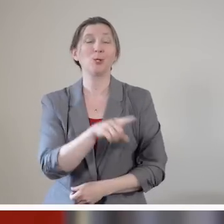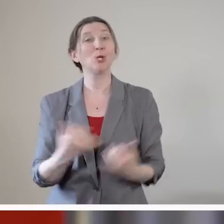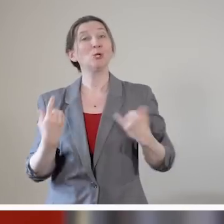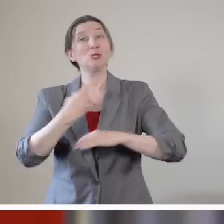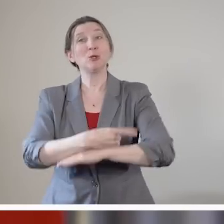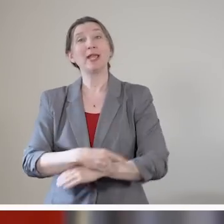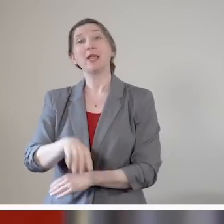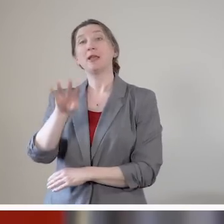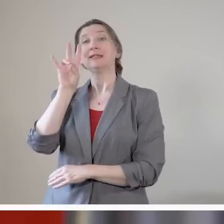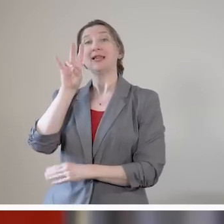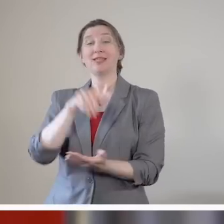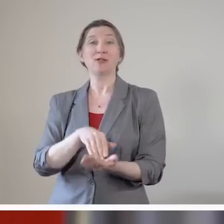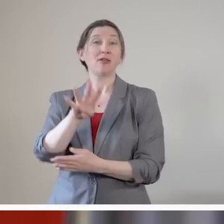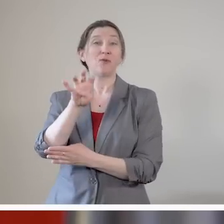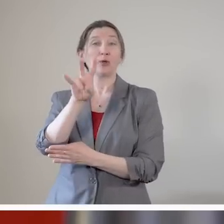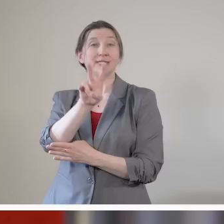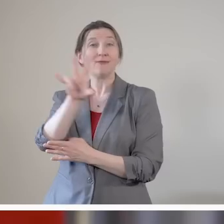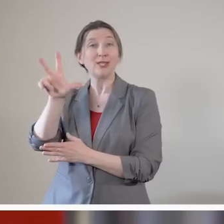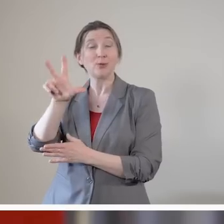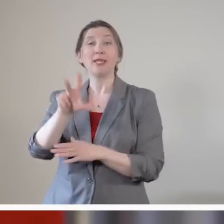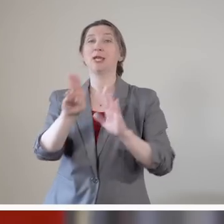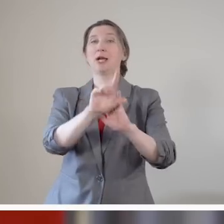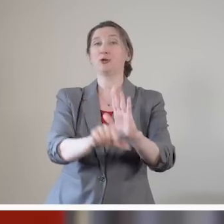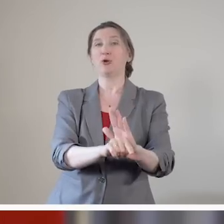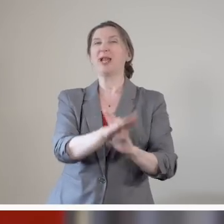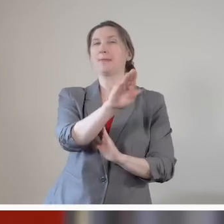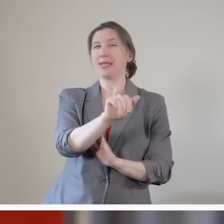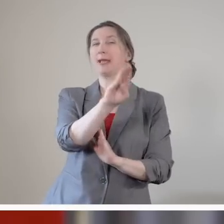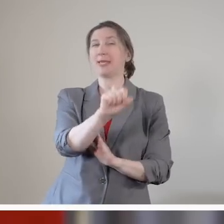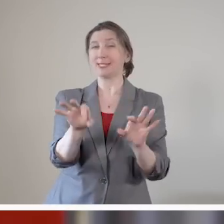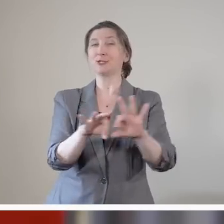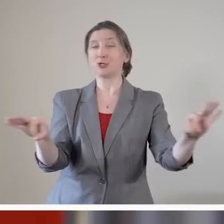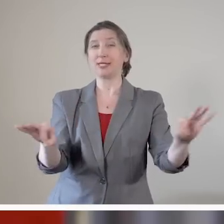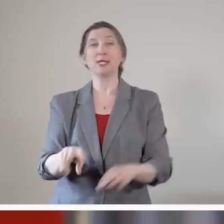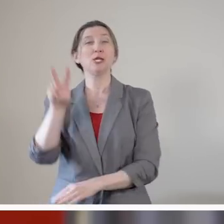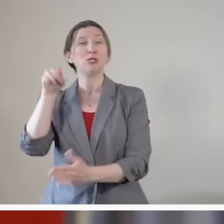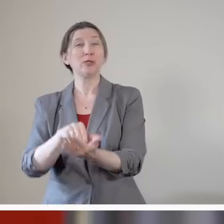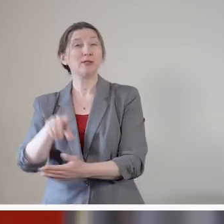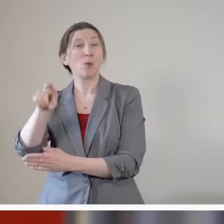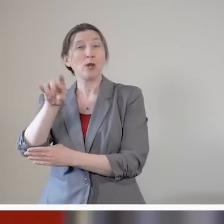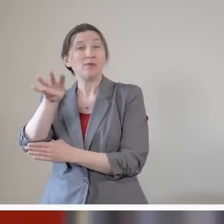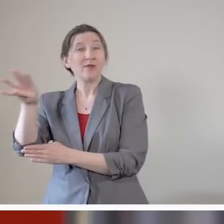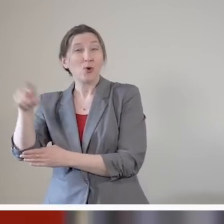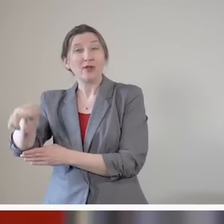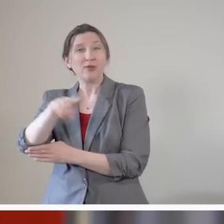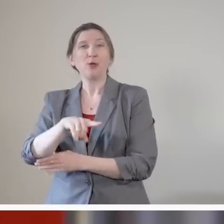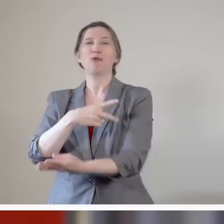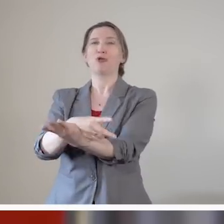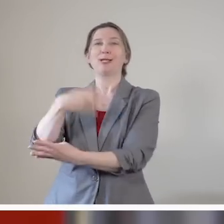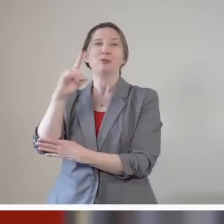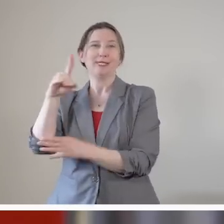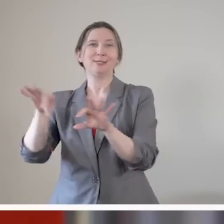7,473 of you will receive bachelor's degrees and 2,134 of you will receive graduate degrees. The deans,